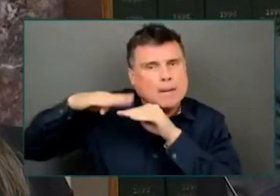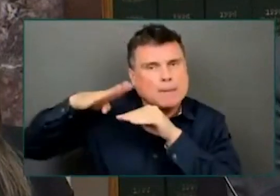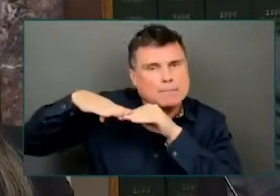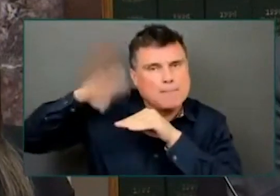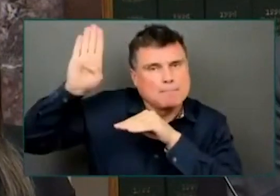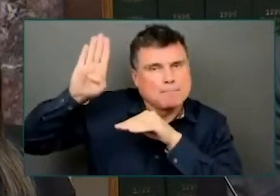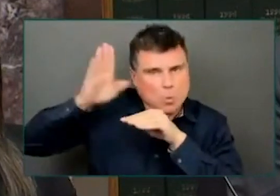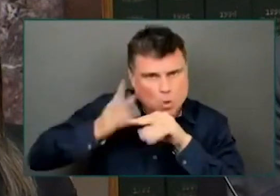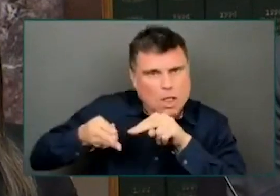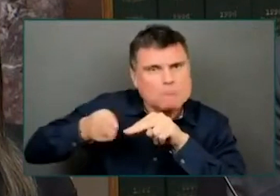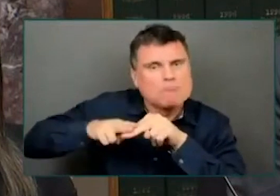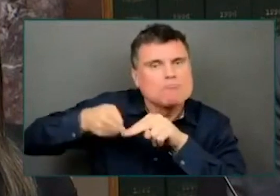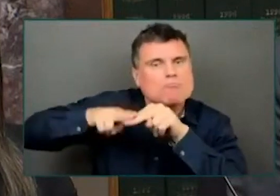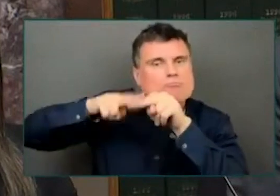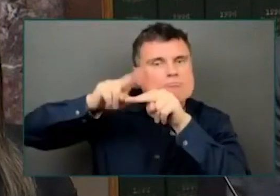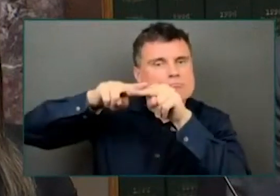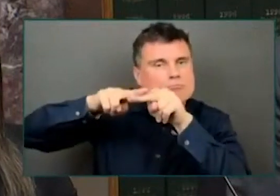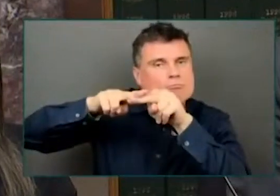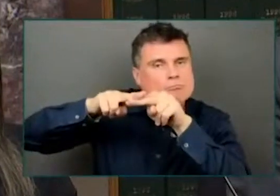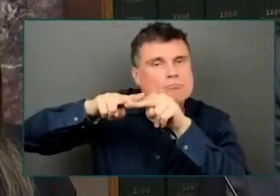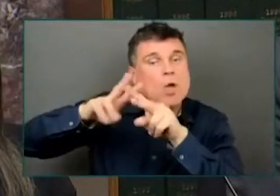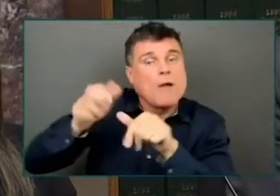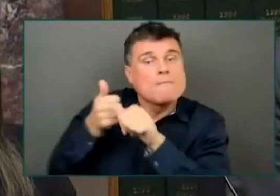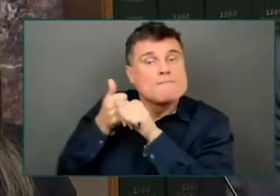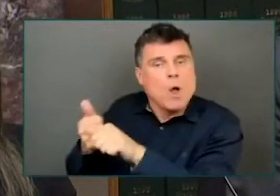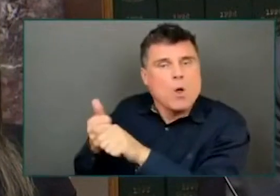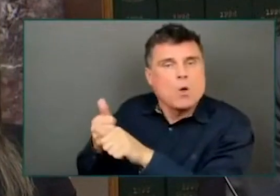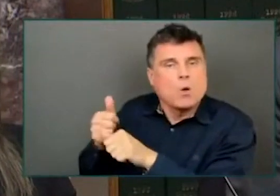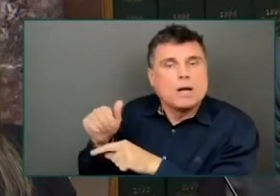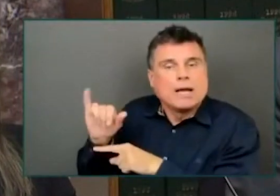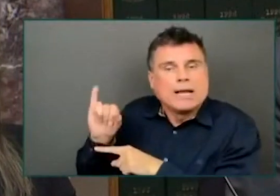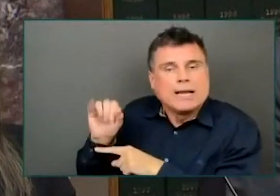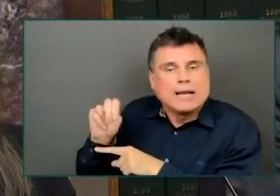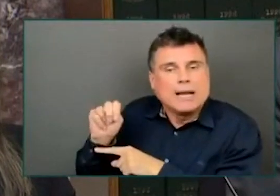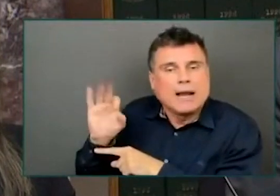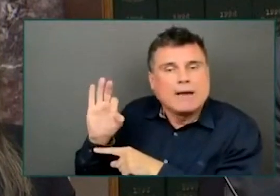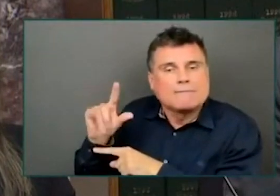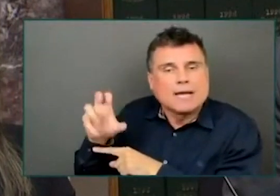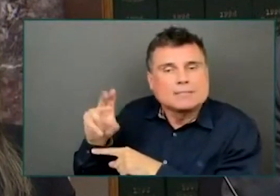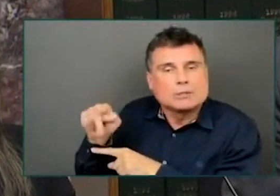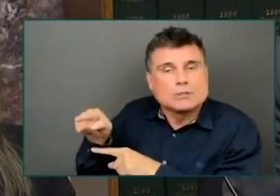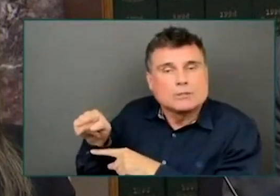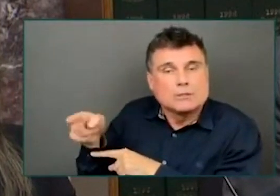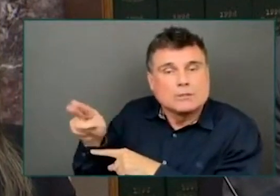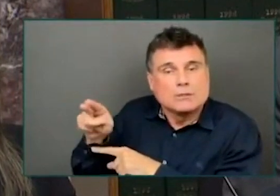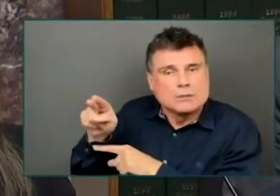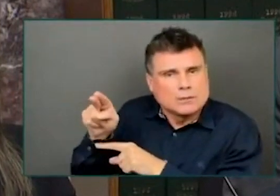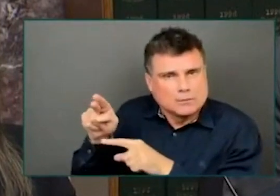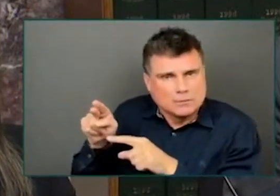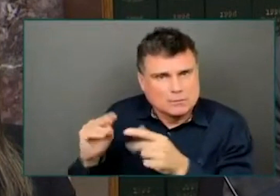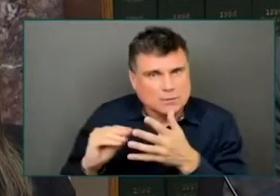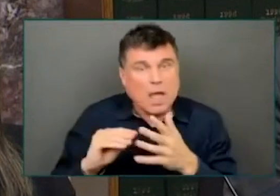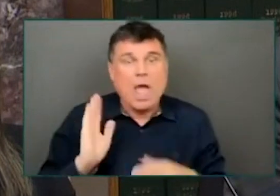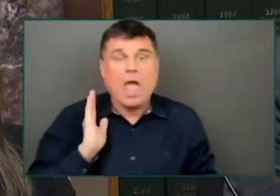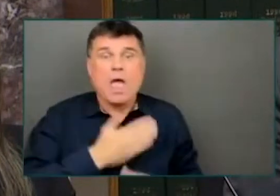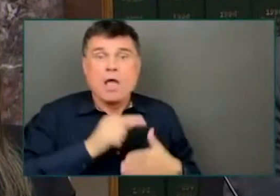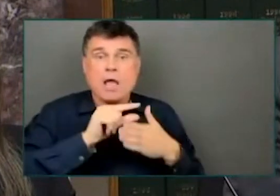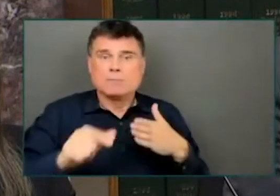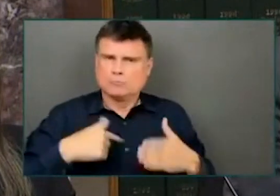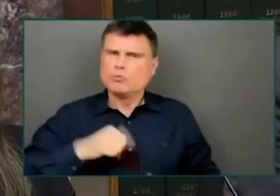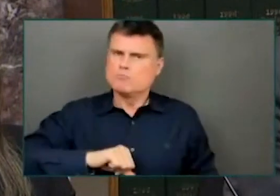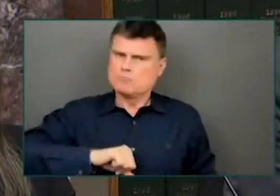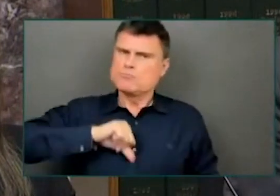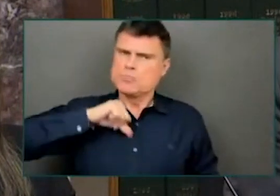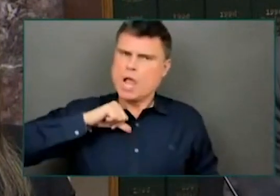are choices that our government is proud to stand behind, and they reflect the choices that have shaped this year's budget.